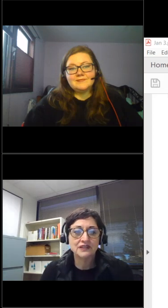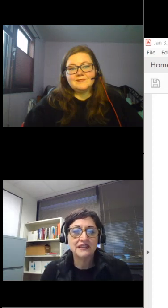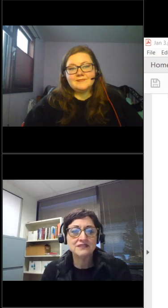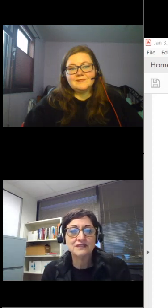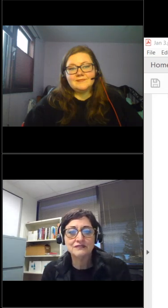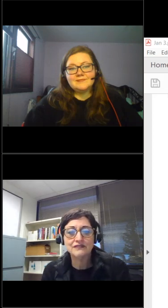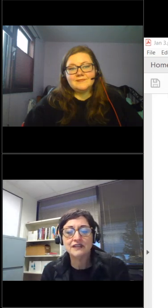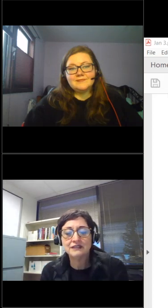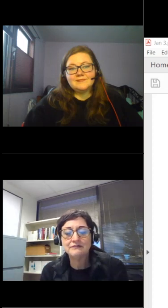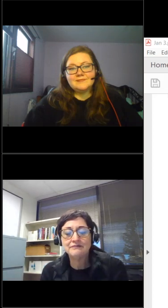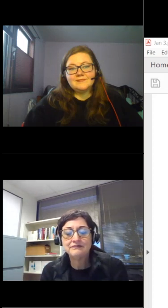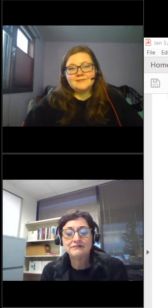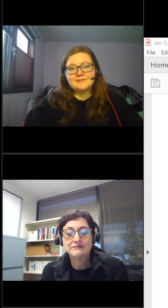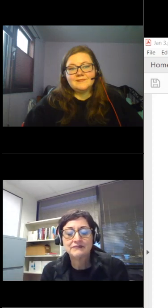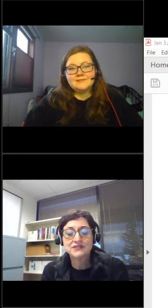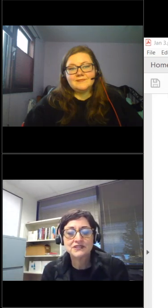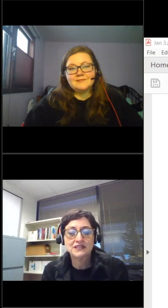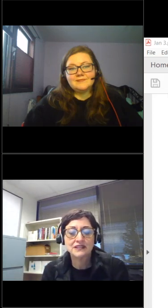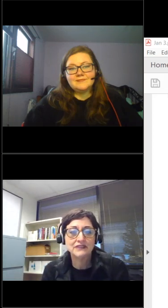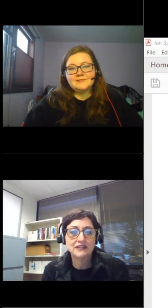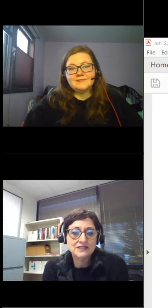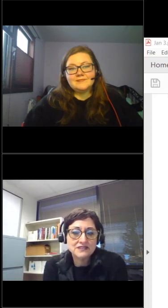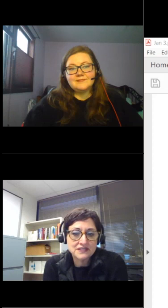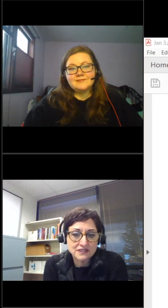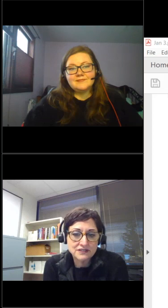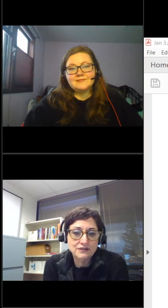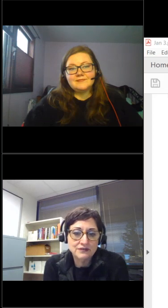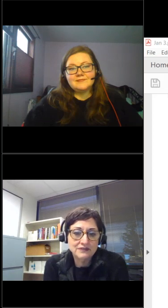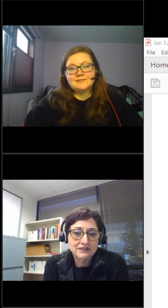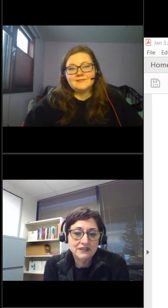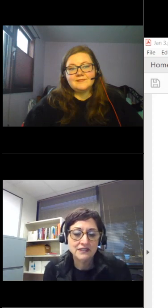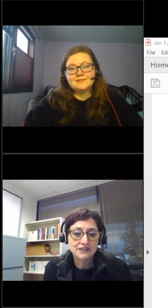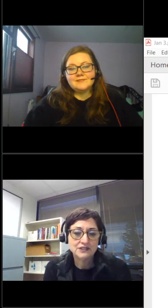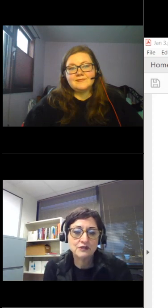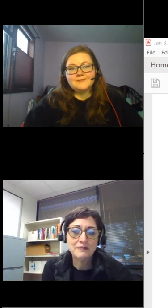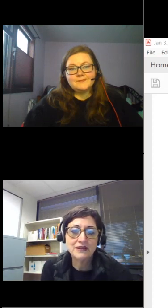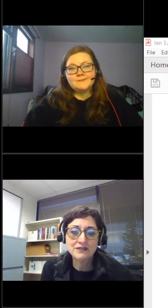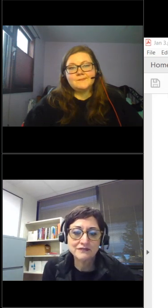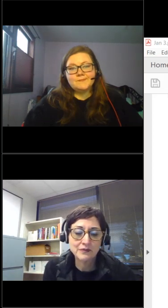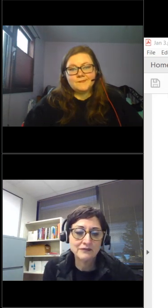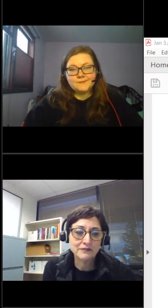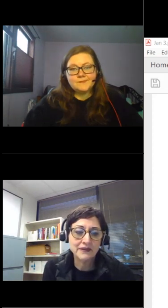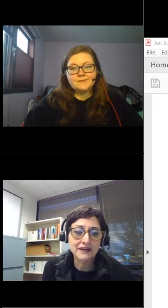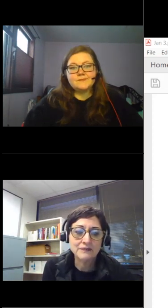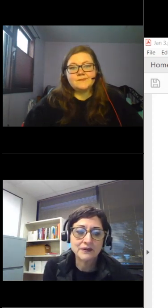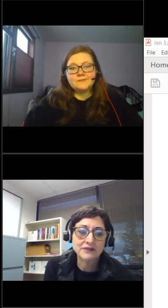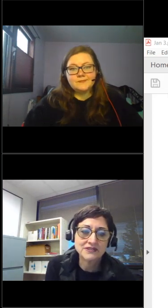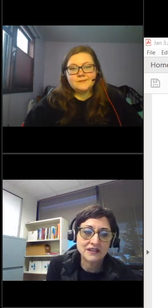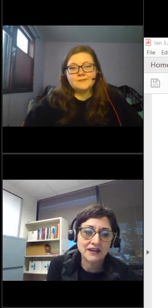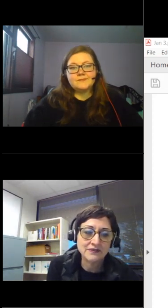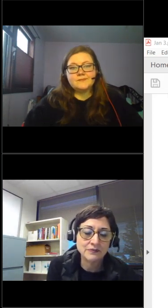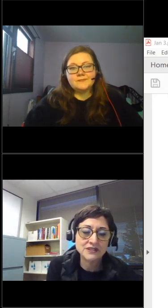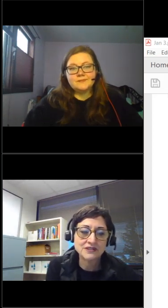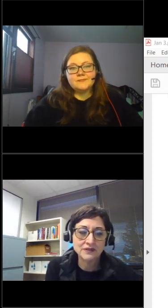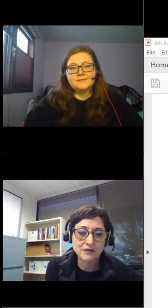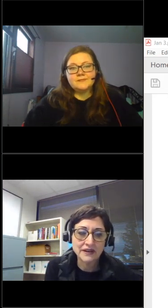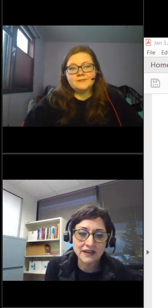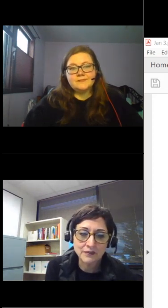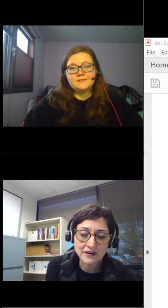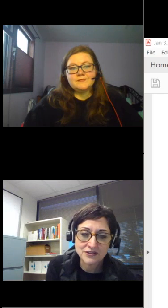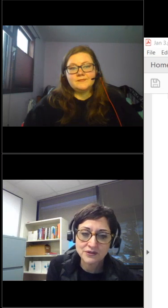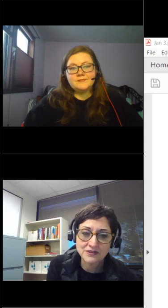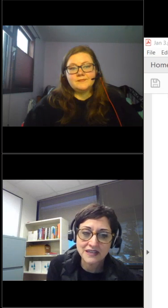the lens of assisted living licensing too. So maybe there's a form from them. We just don't know